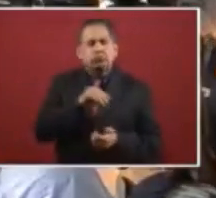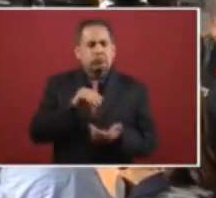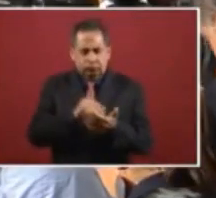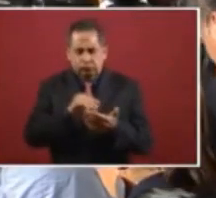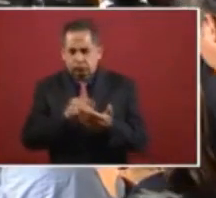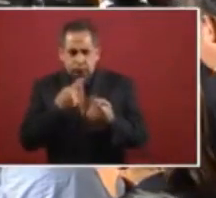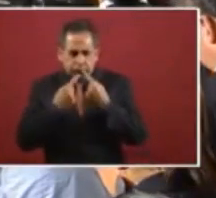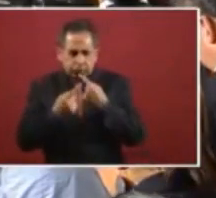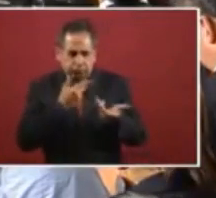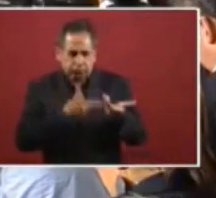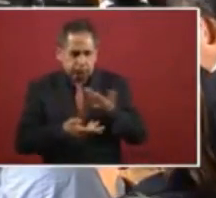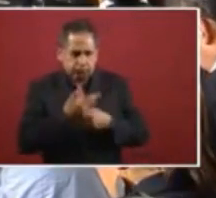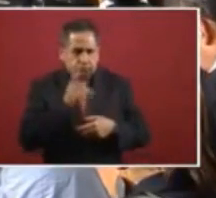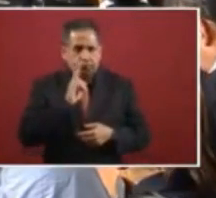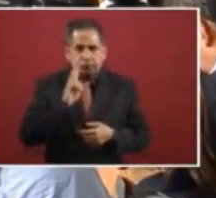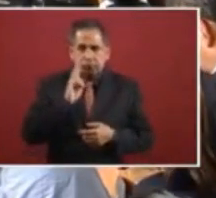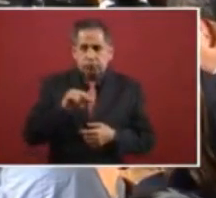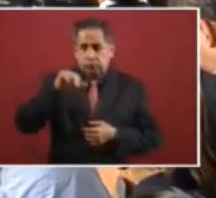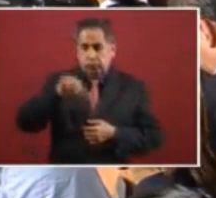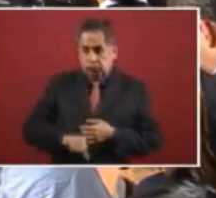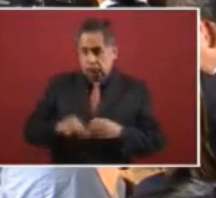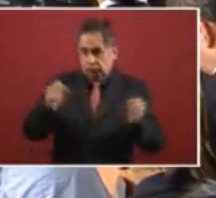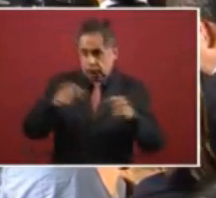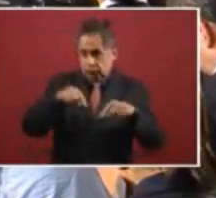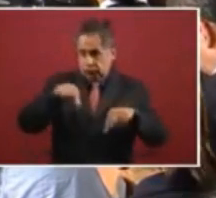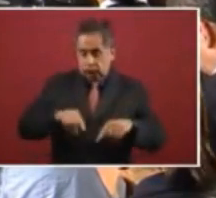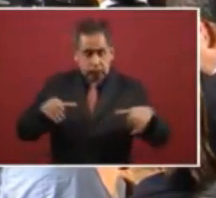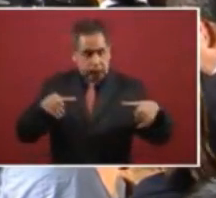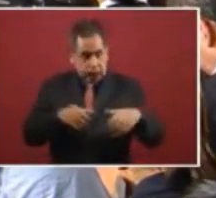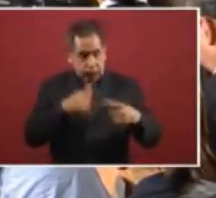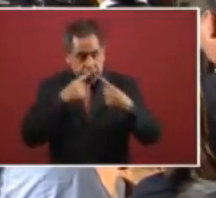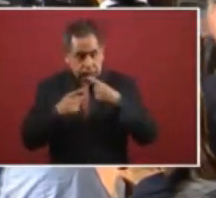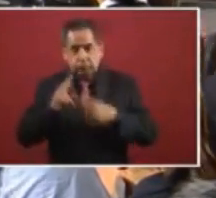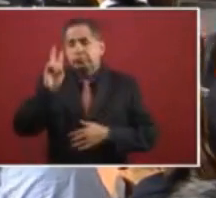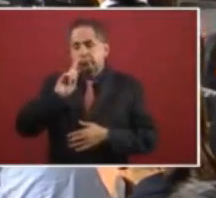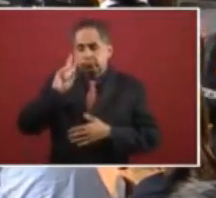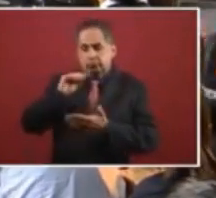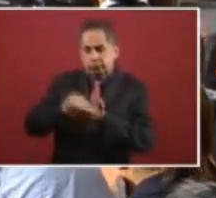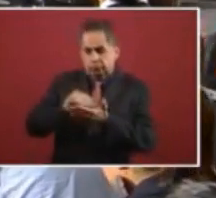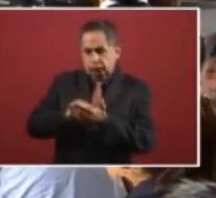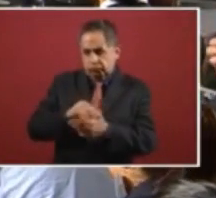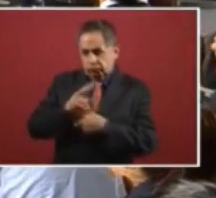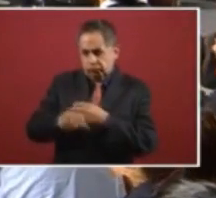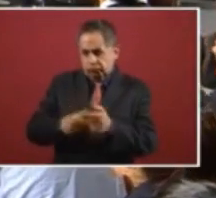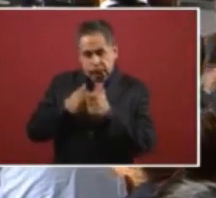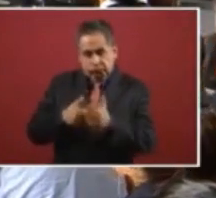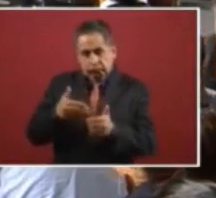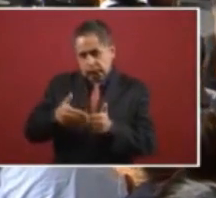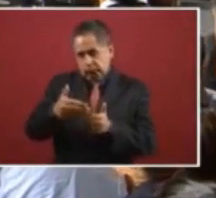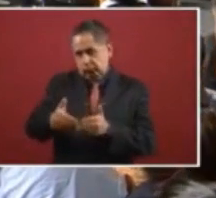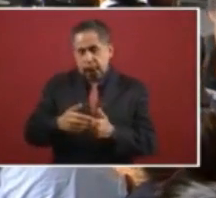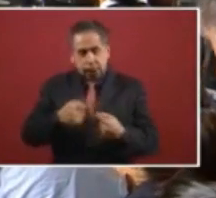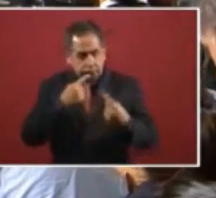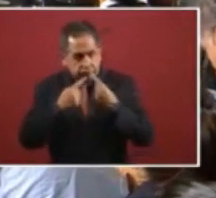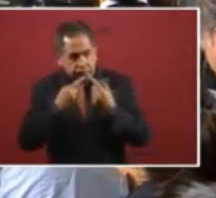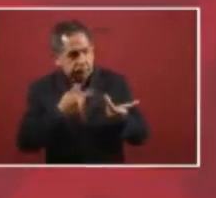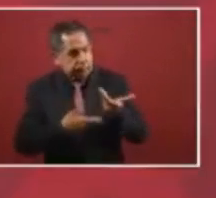the Federal Commission of Electricity, and I believe they're going to meet today. They're going to